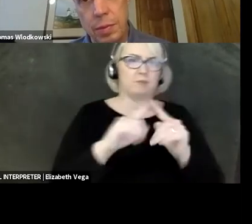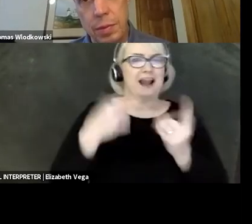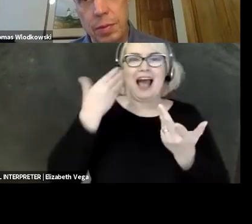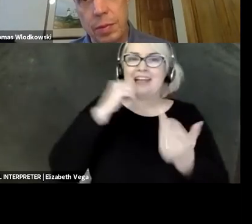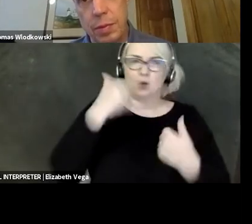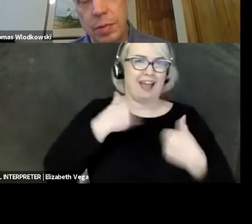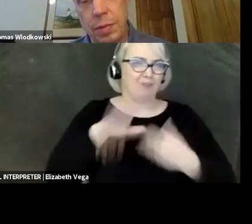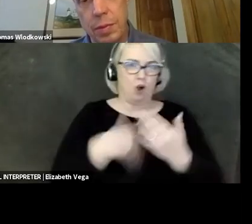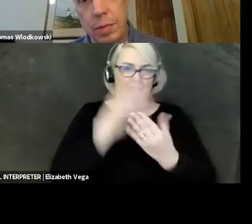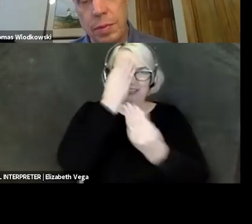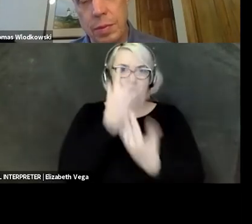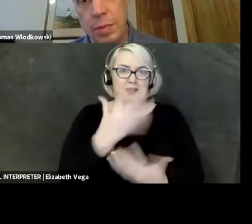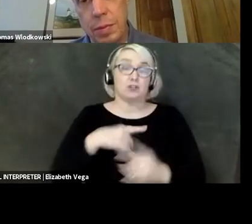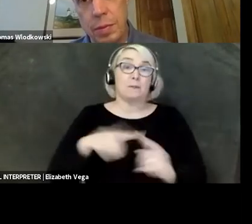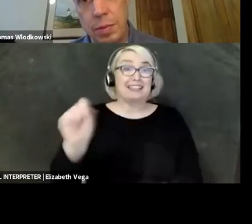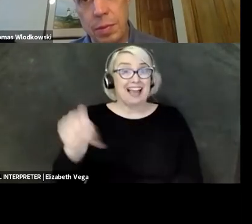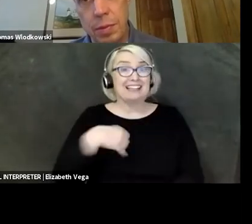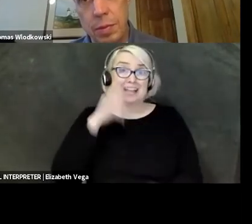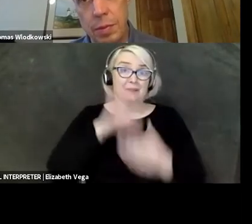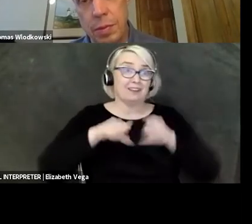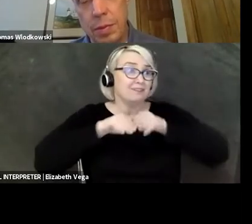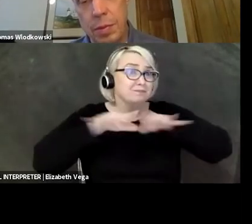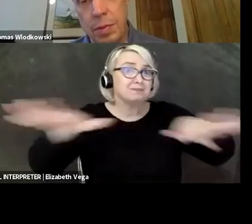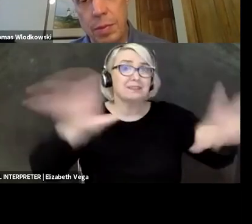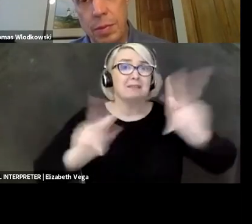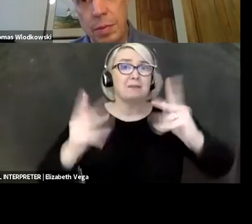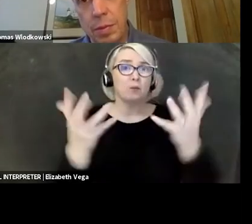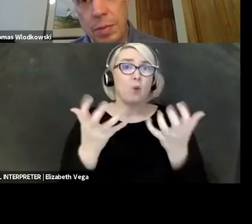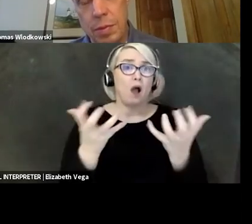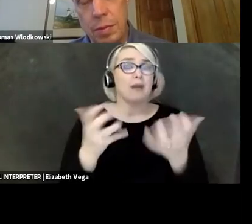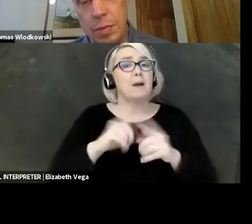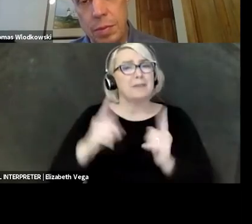strong need, and I think that's why that's in that beta stage, but it might be original content.